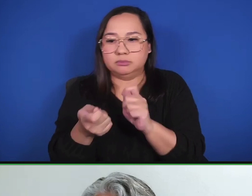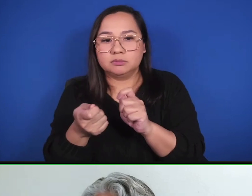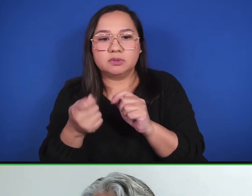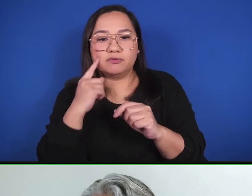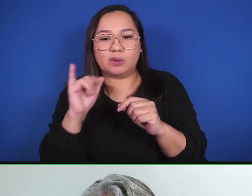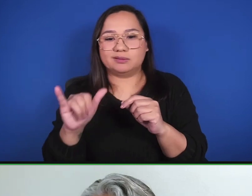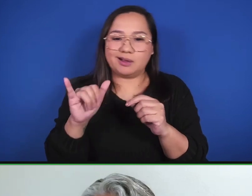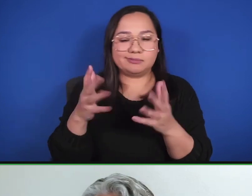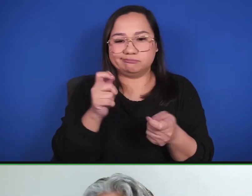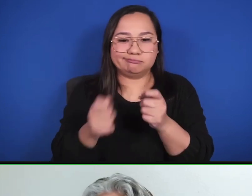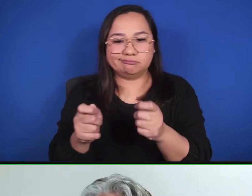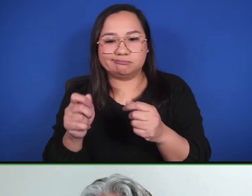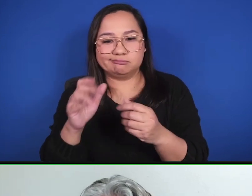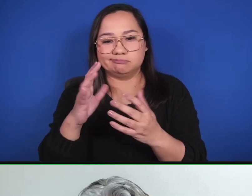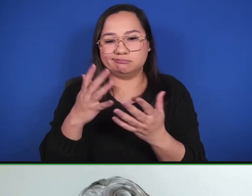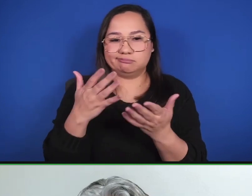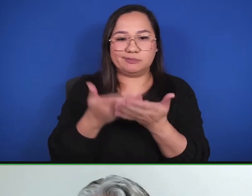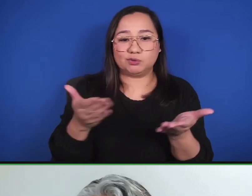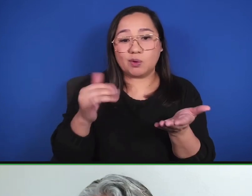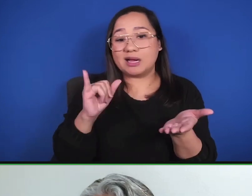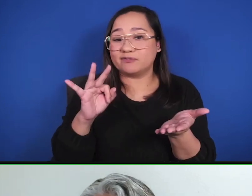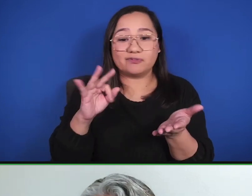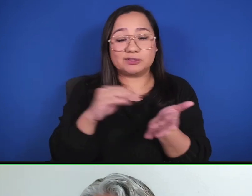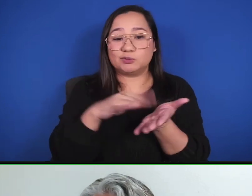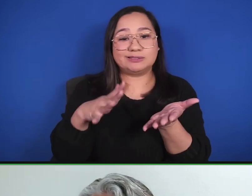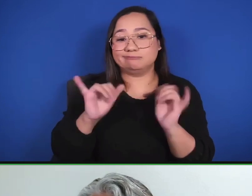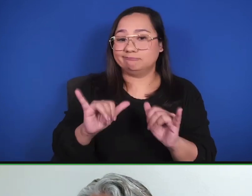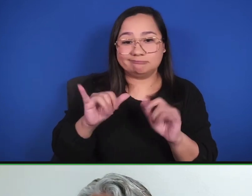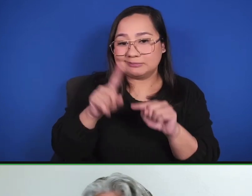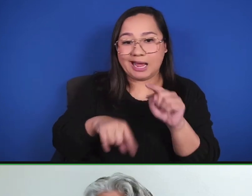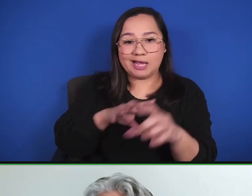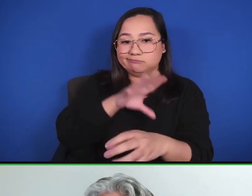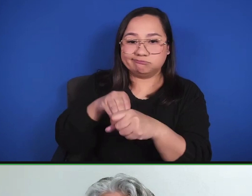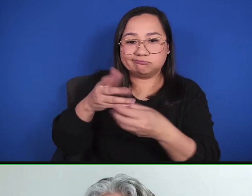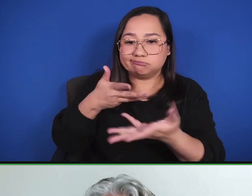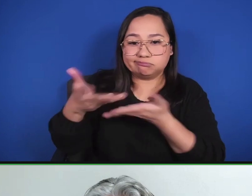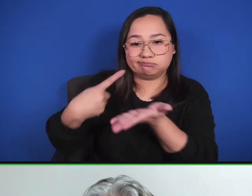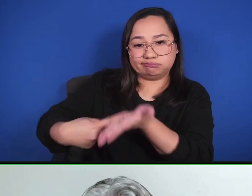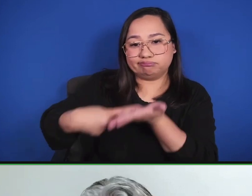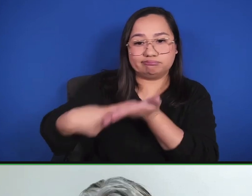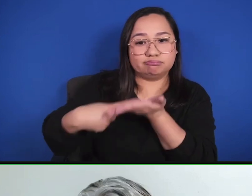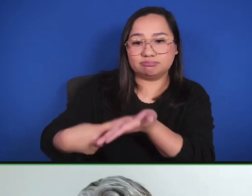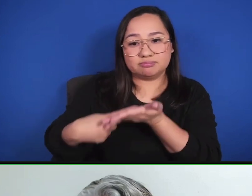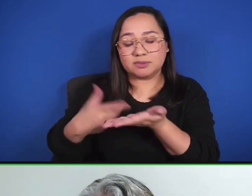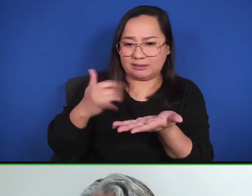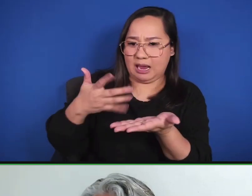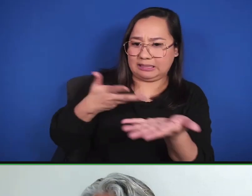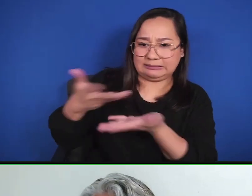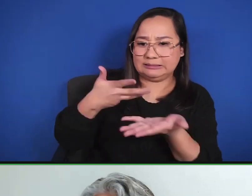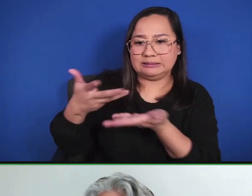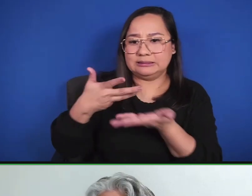participate in the discussions and the interactive component due to not being able to use American Sign